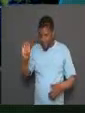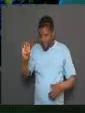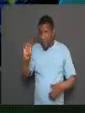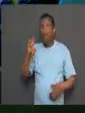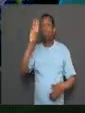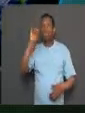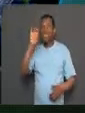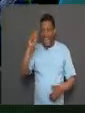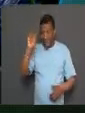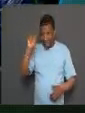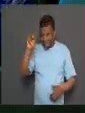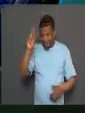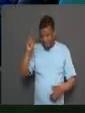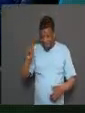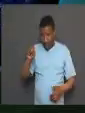methane,